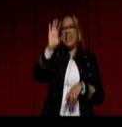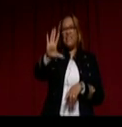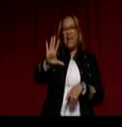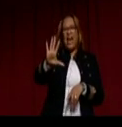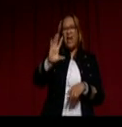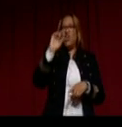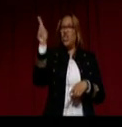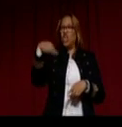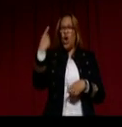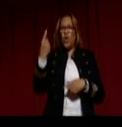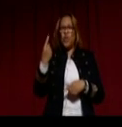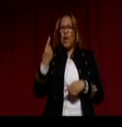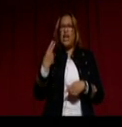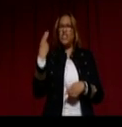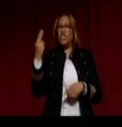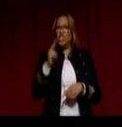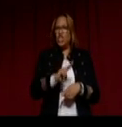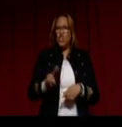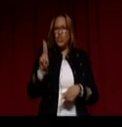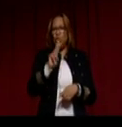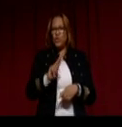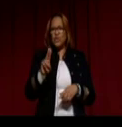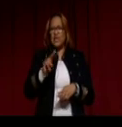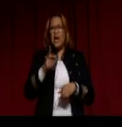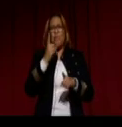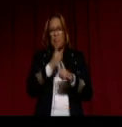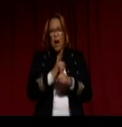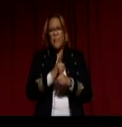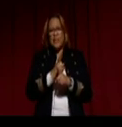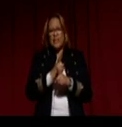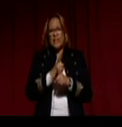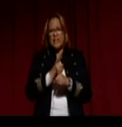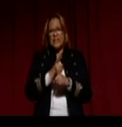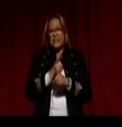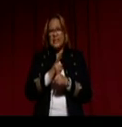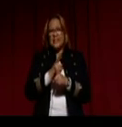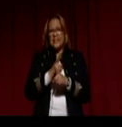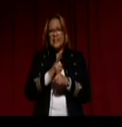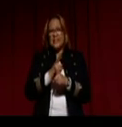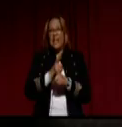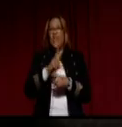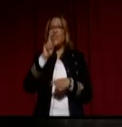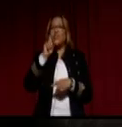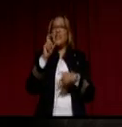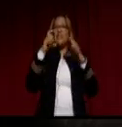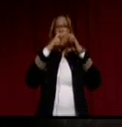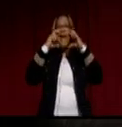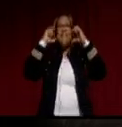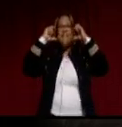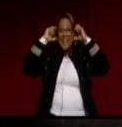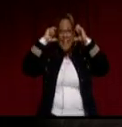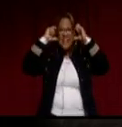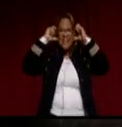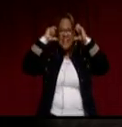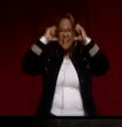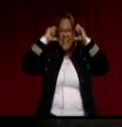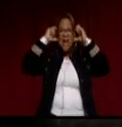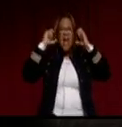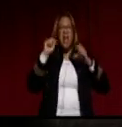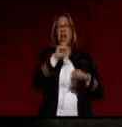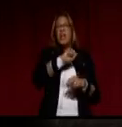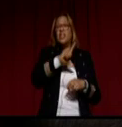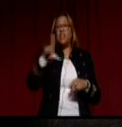only way to really use an N95 properly is you have to be fitted so that all